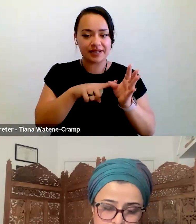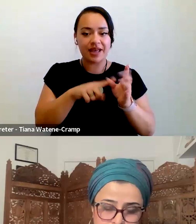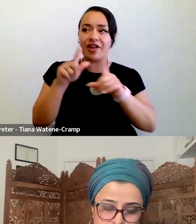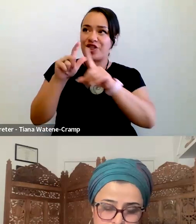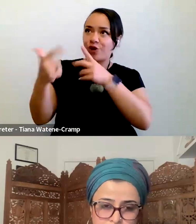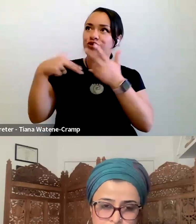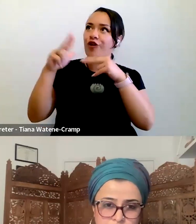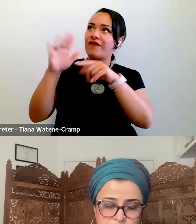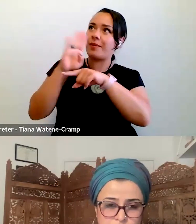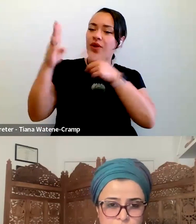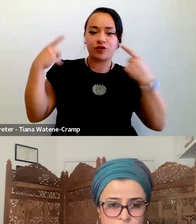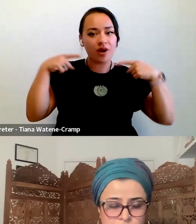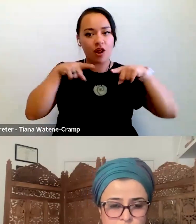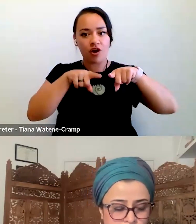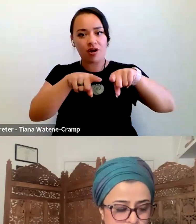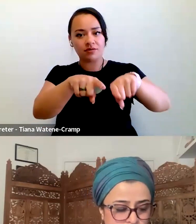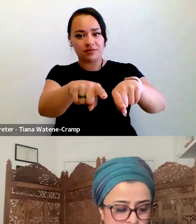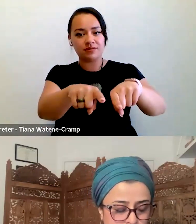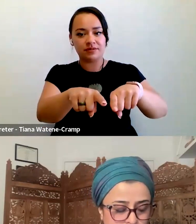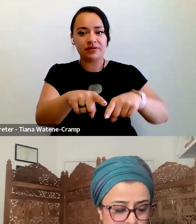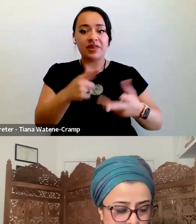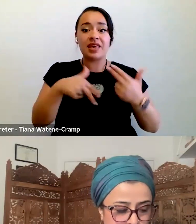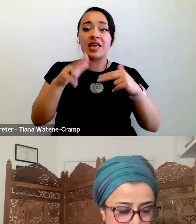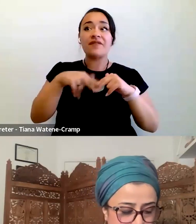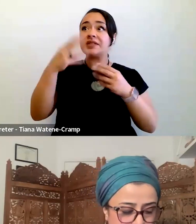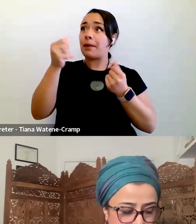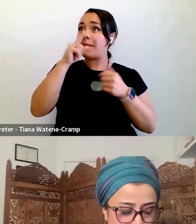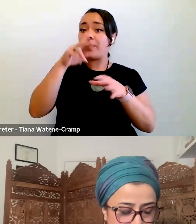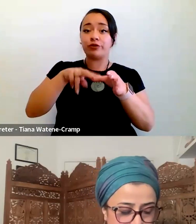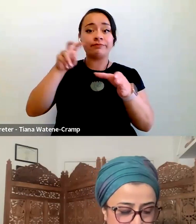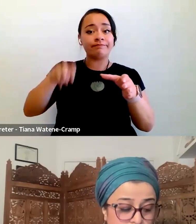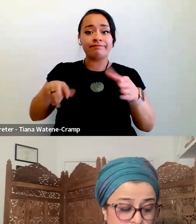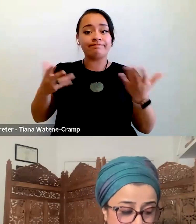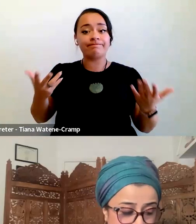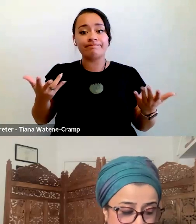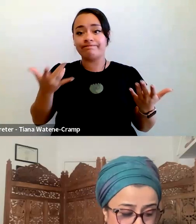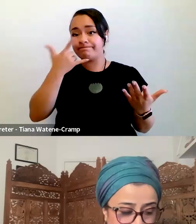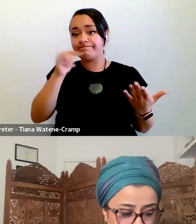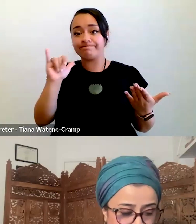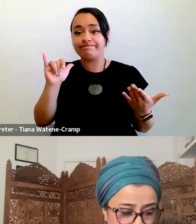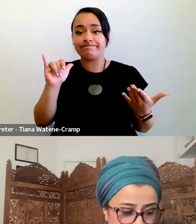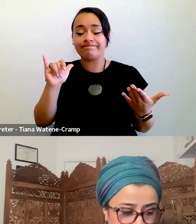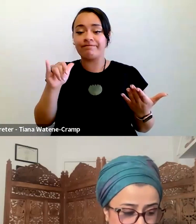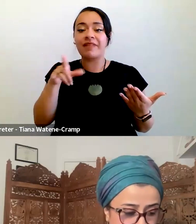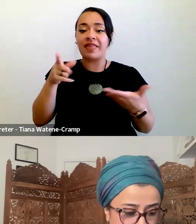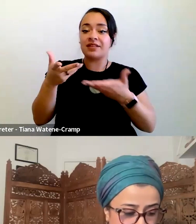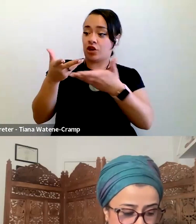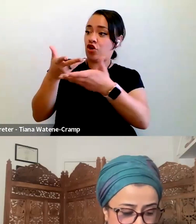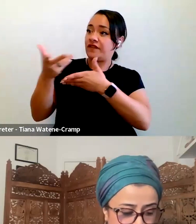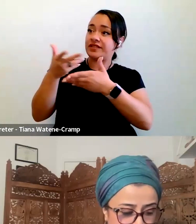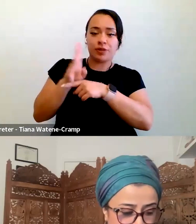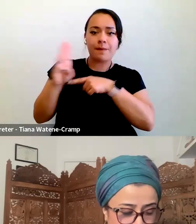to align with that. And if that means some people need to step down, then that's a conversation that board needs to